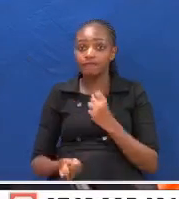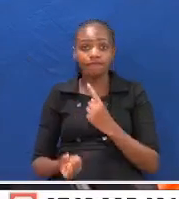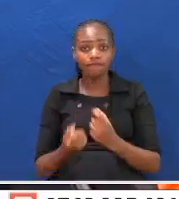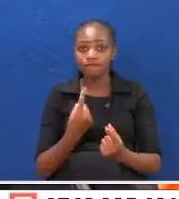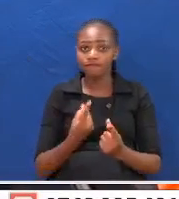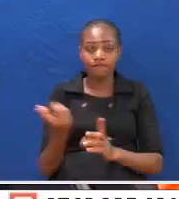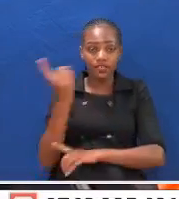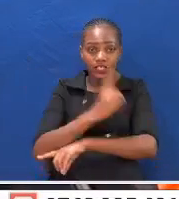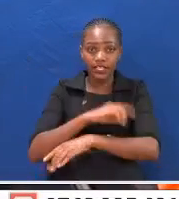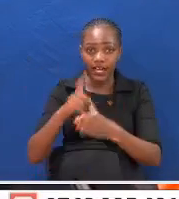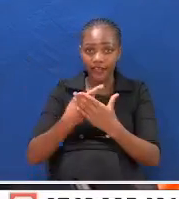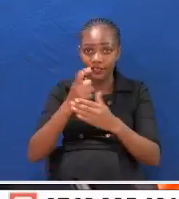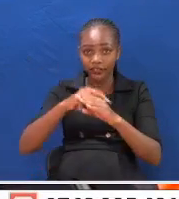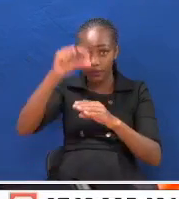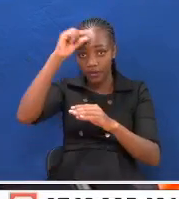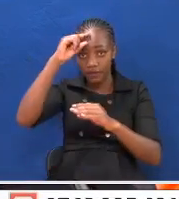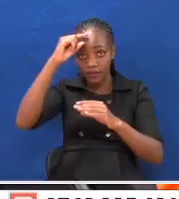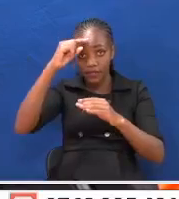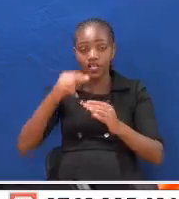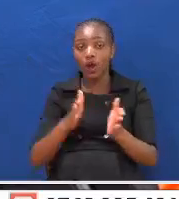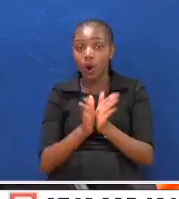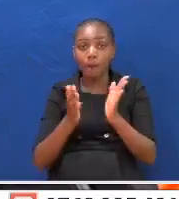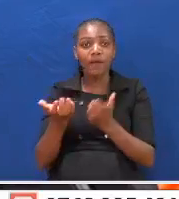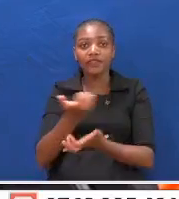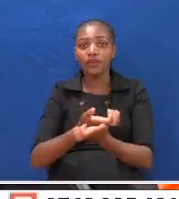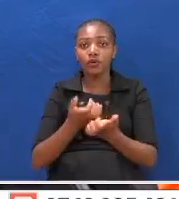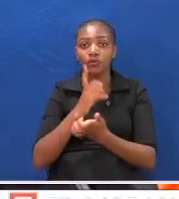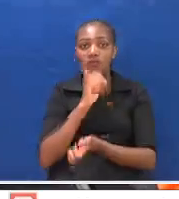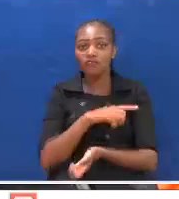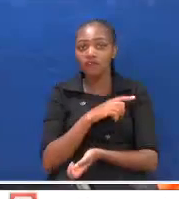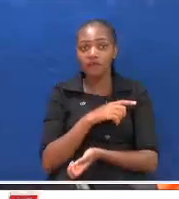When the government opened up the economy,